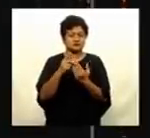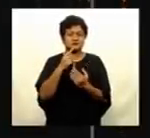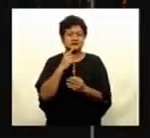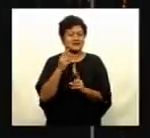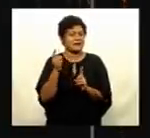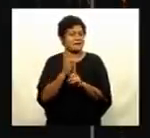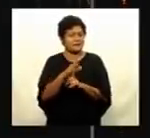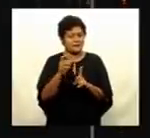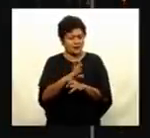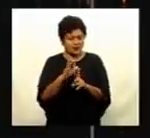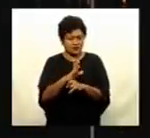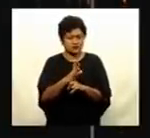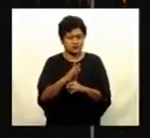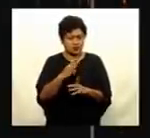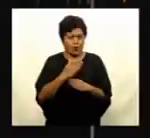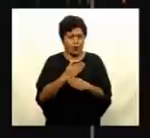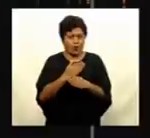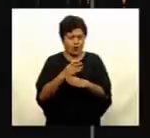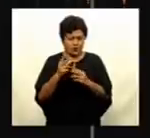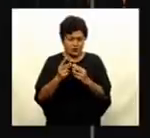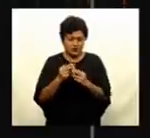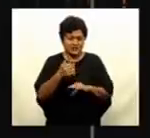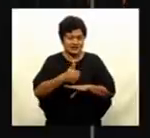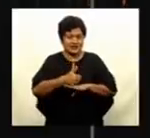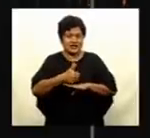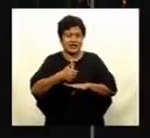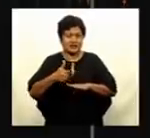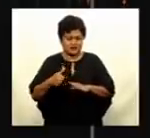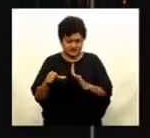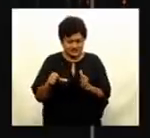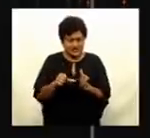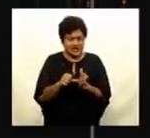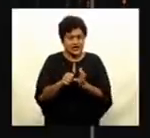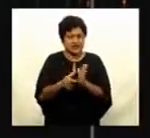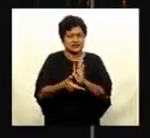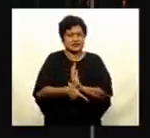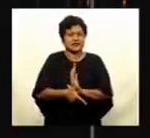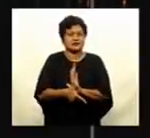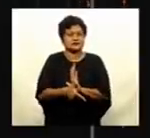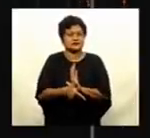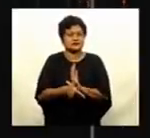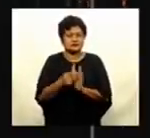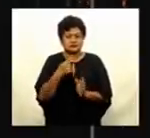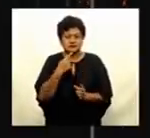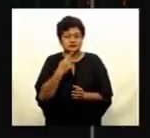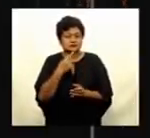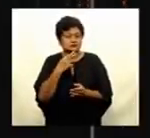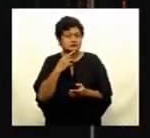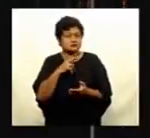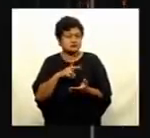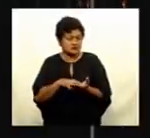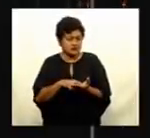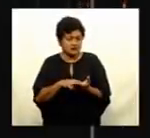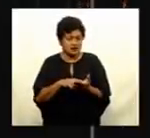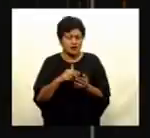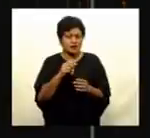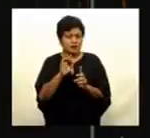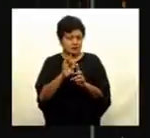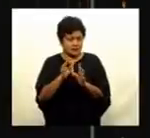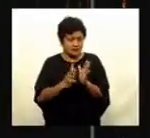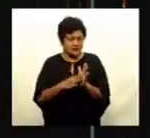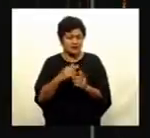for villages to work with the government in these trying times. Sainia Nimboila reports the Prime Minister also highlighted the need for